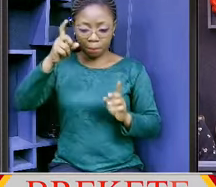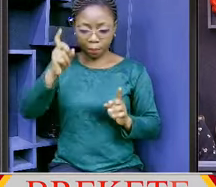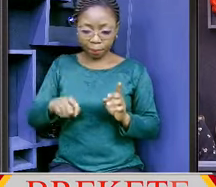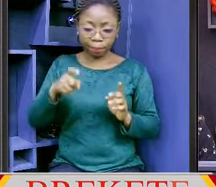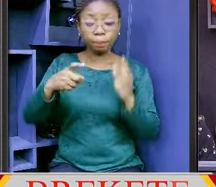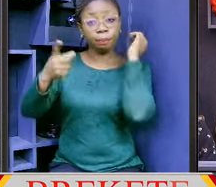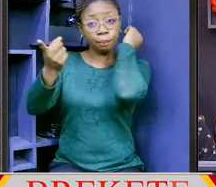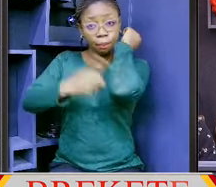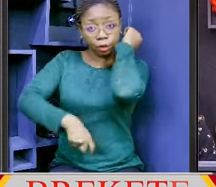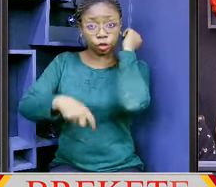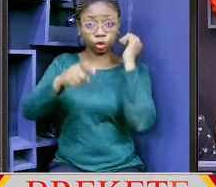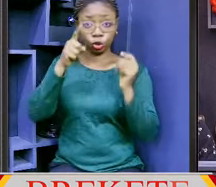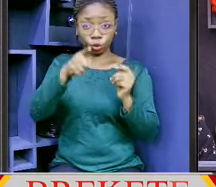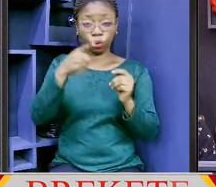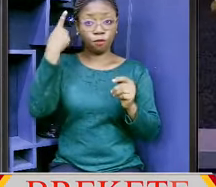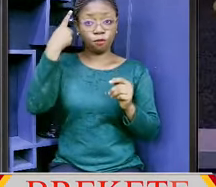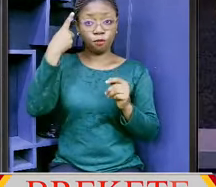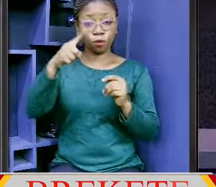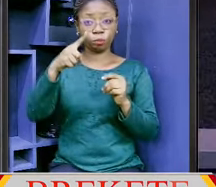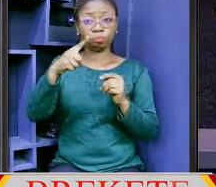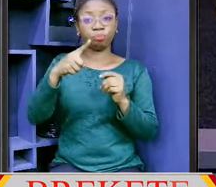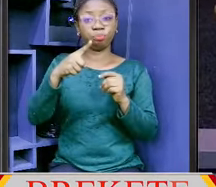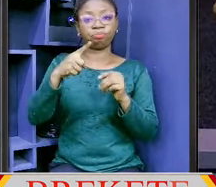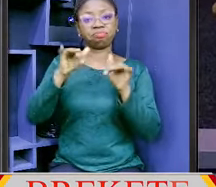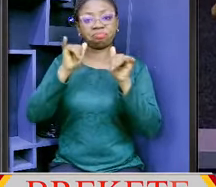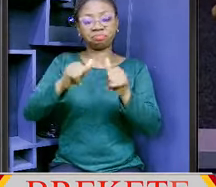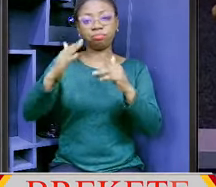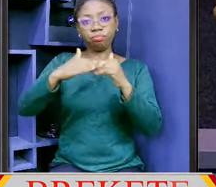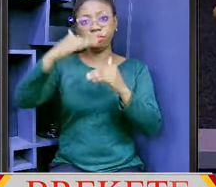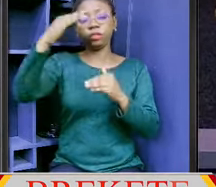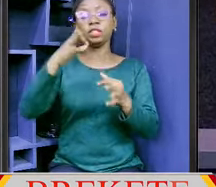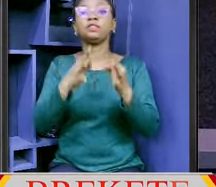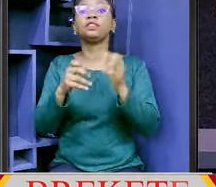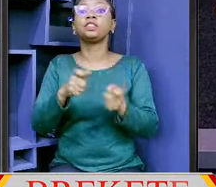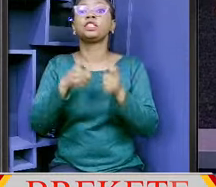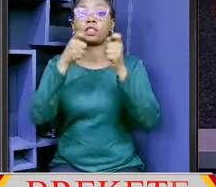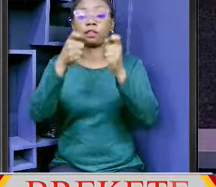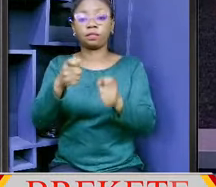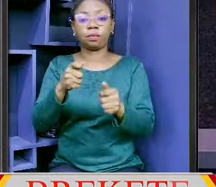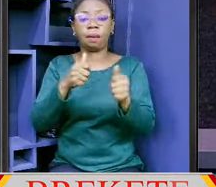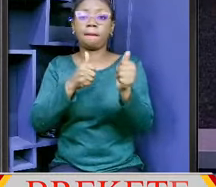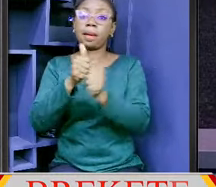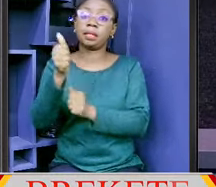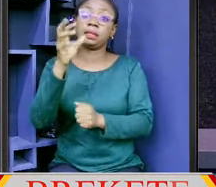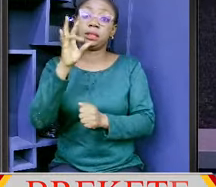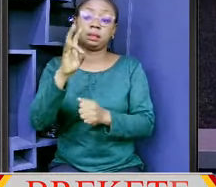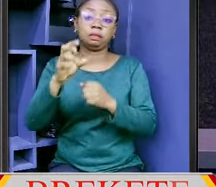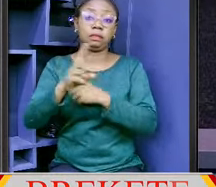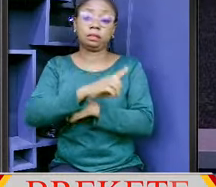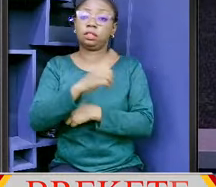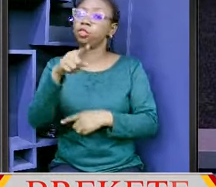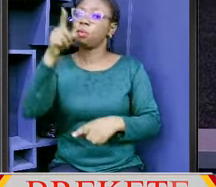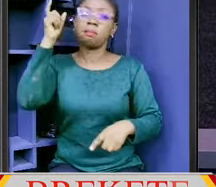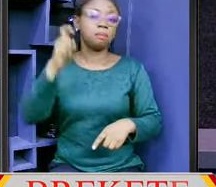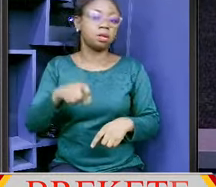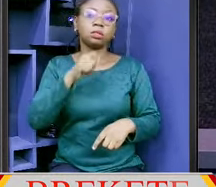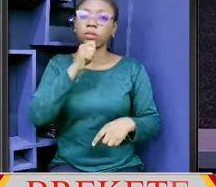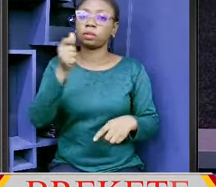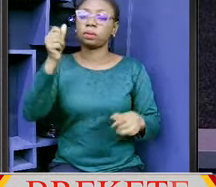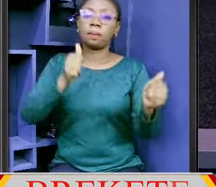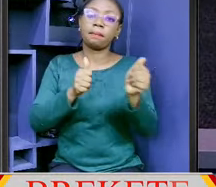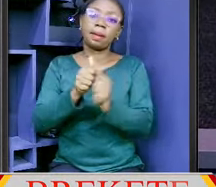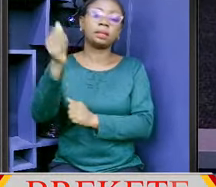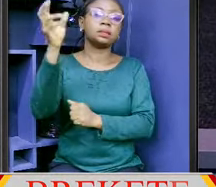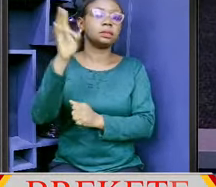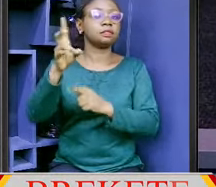overstaying. You understand? Yes. If they give you pass for 7 days, you must not pass that 7 days. Because now pass be a